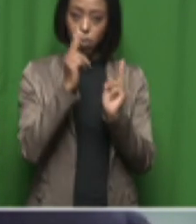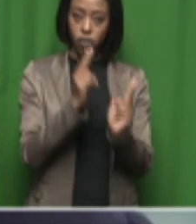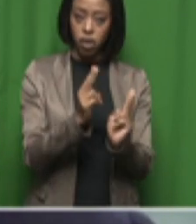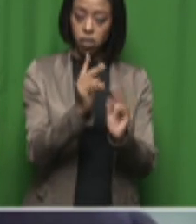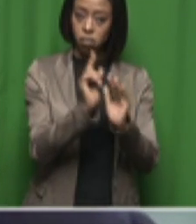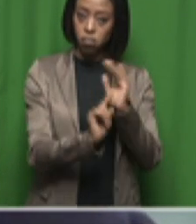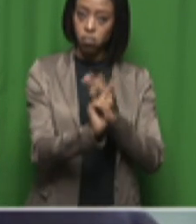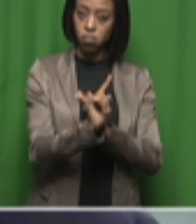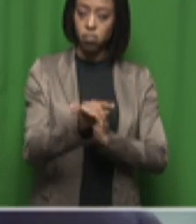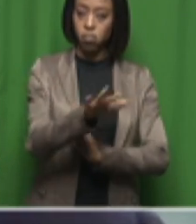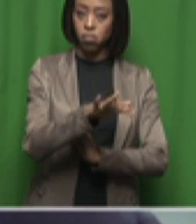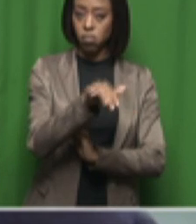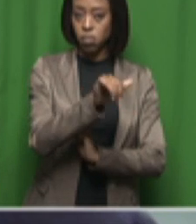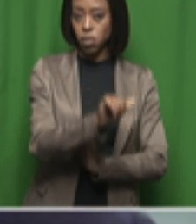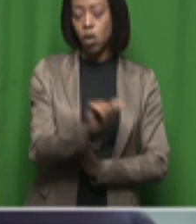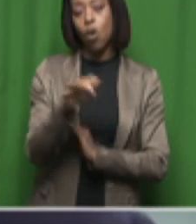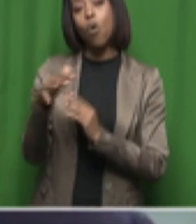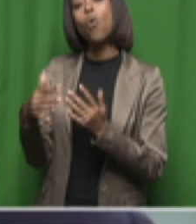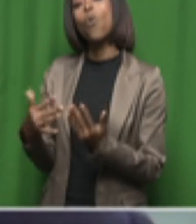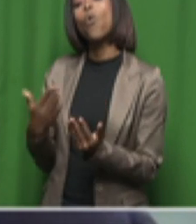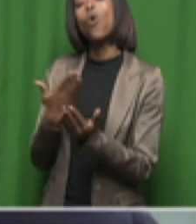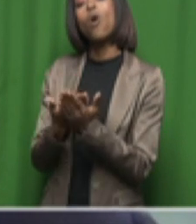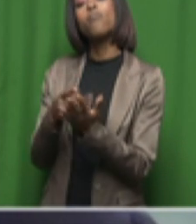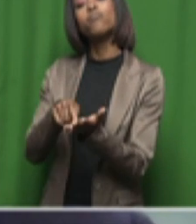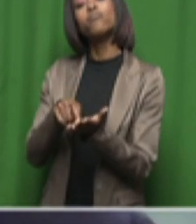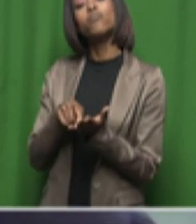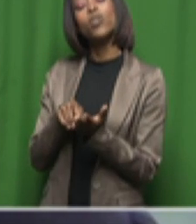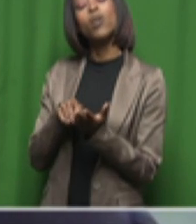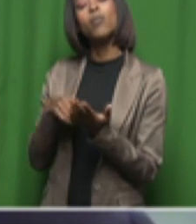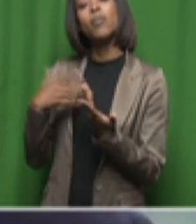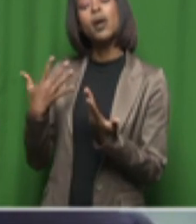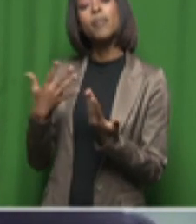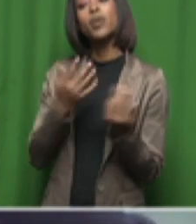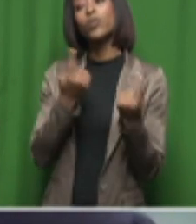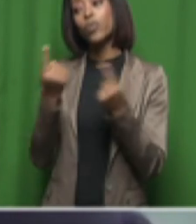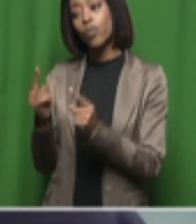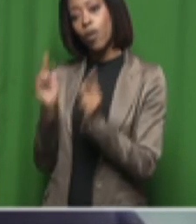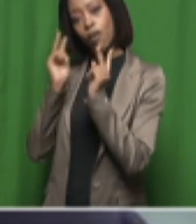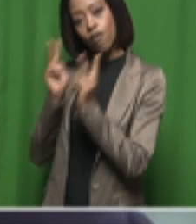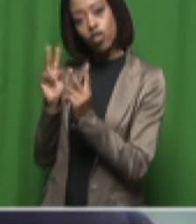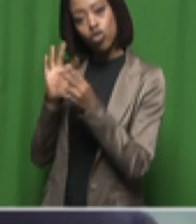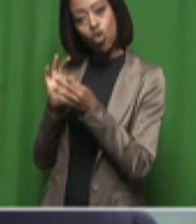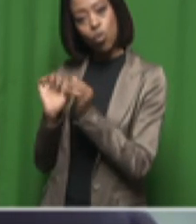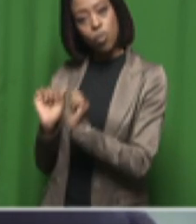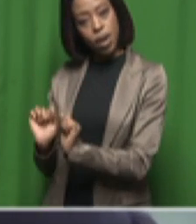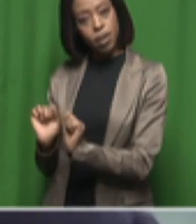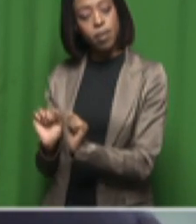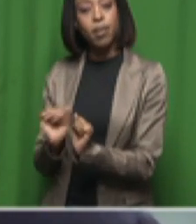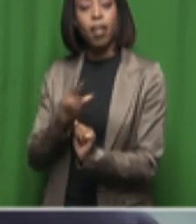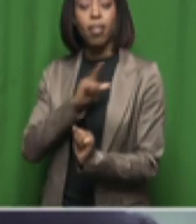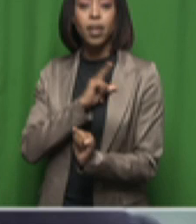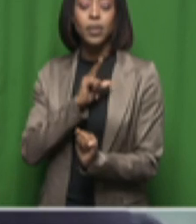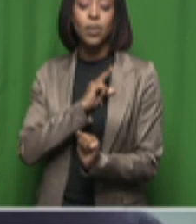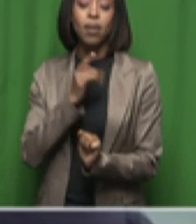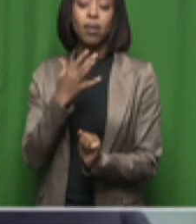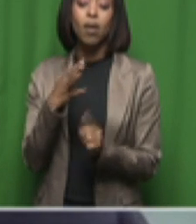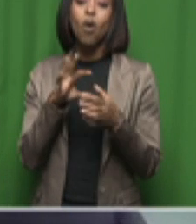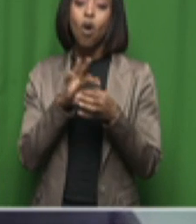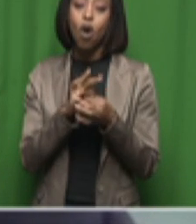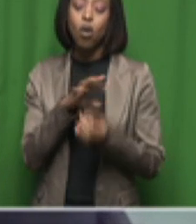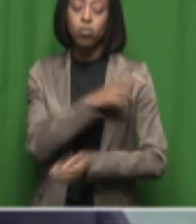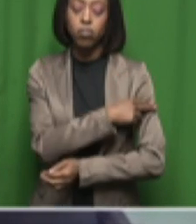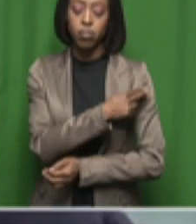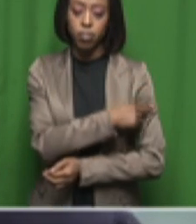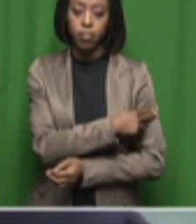into their practice, or they could then be requested for an outcall into the patient's home, hence the name